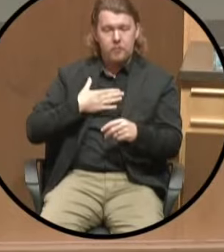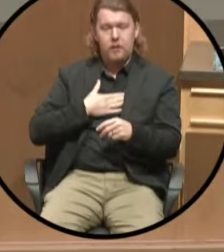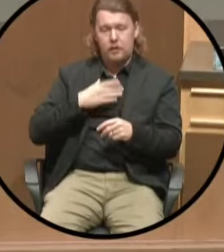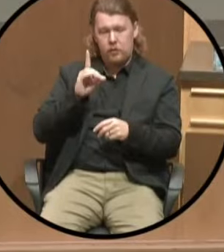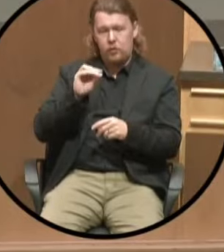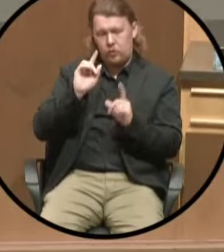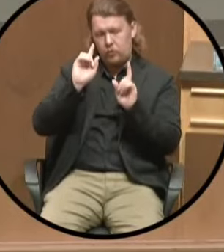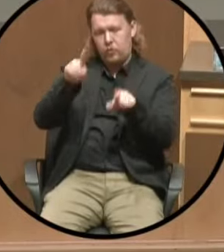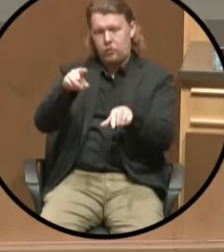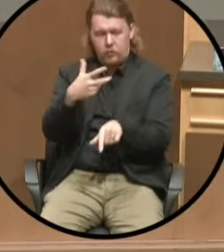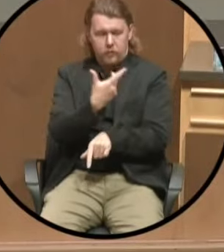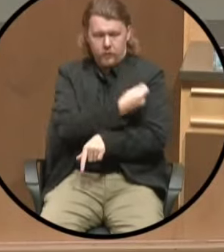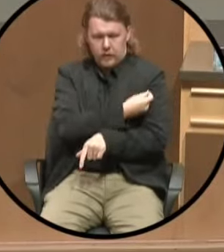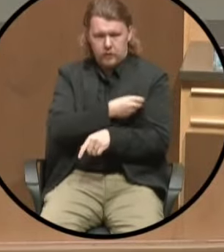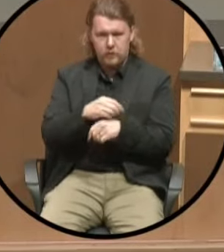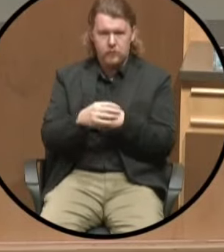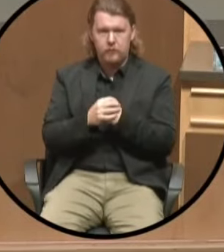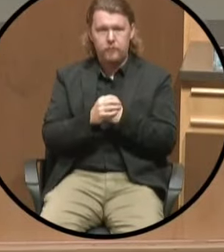go get vaccinated.